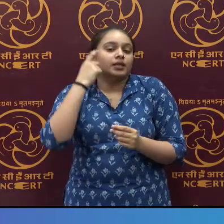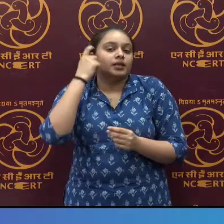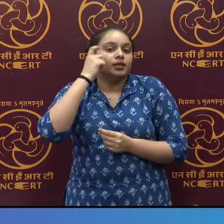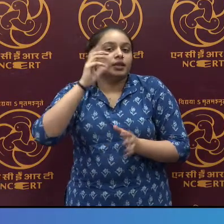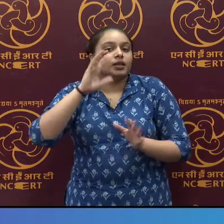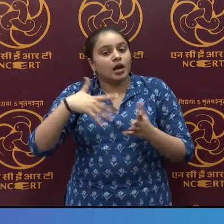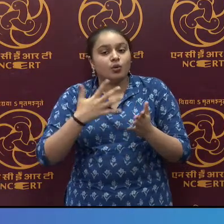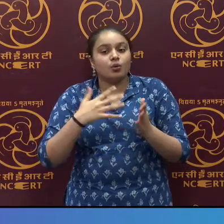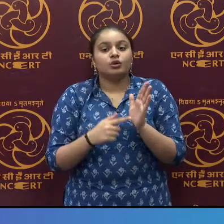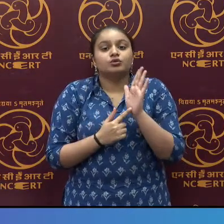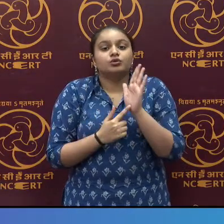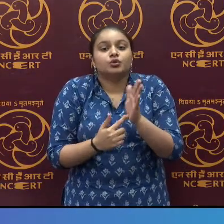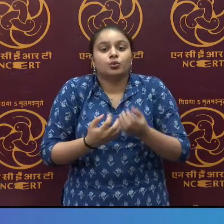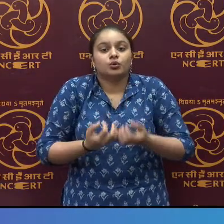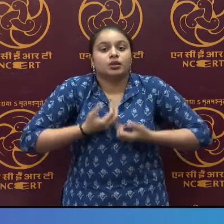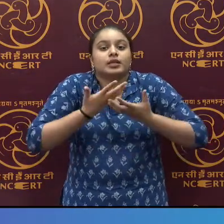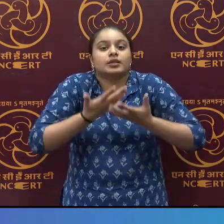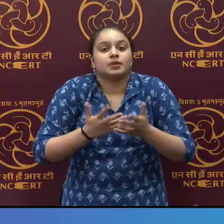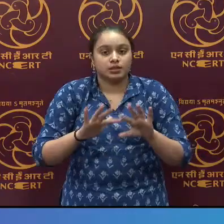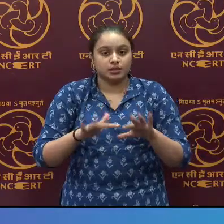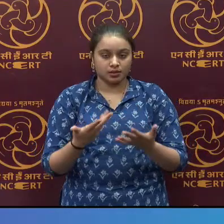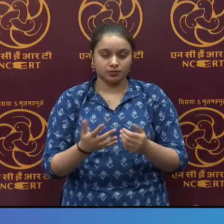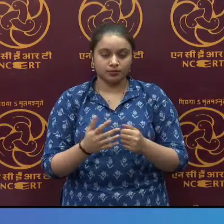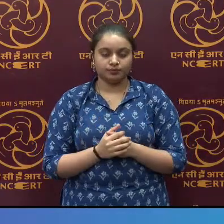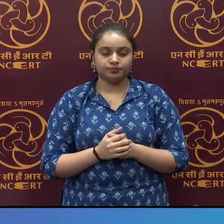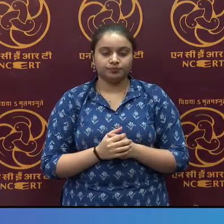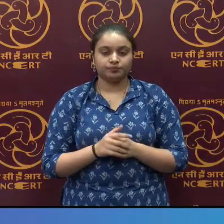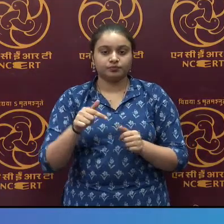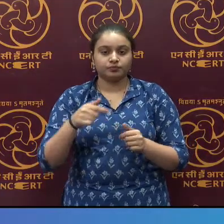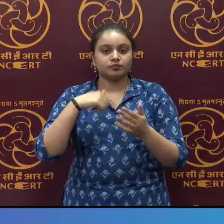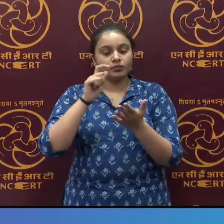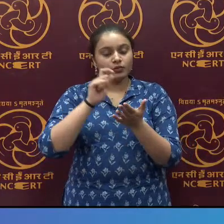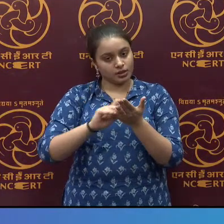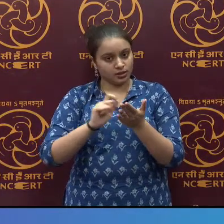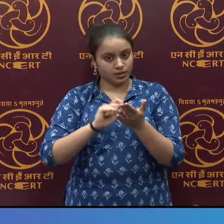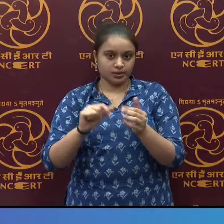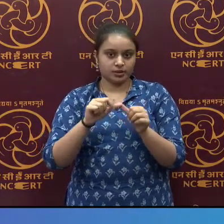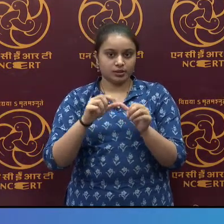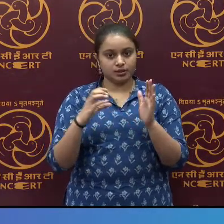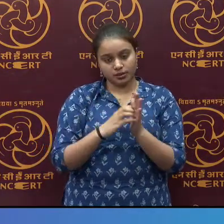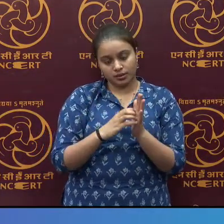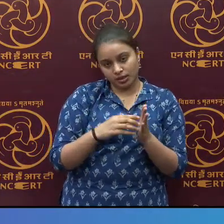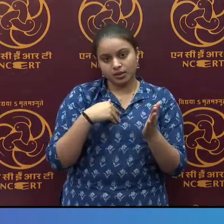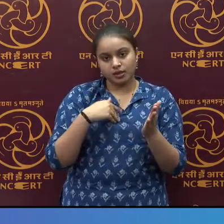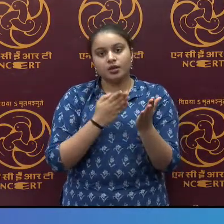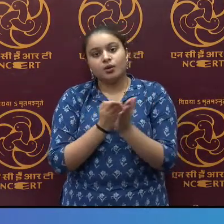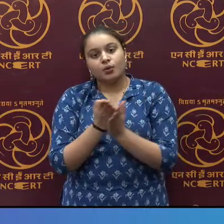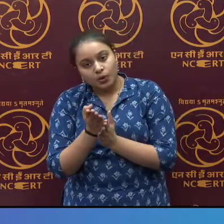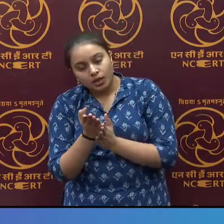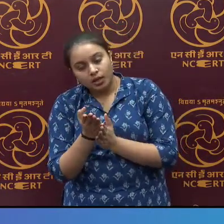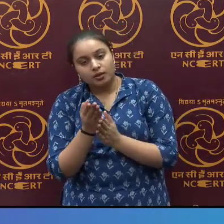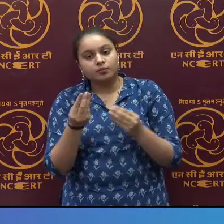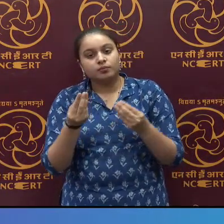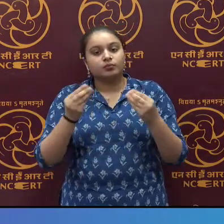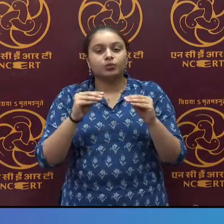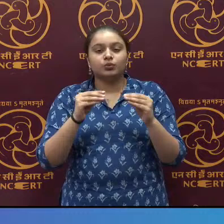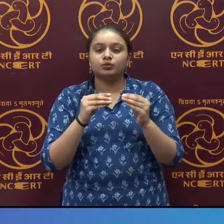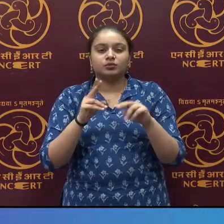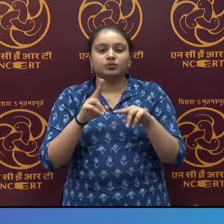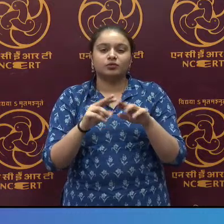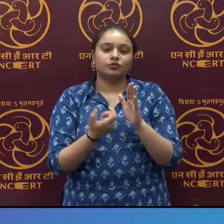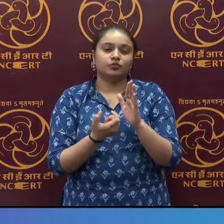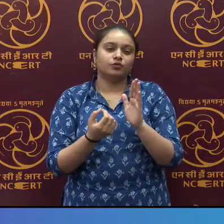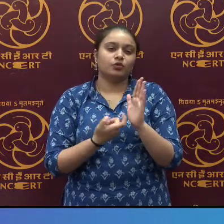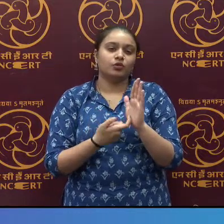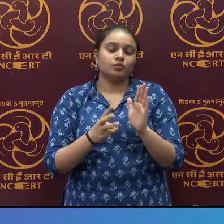want to present my ideas. Alright, so how do I write an article? In terms of format, there is not much in the format. You